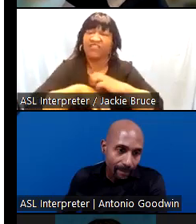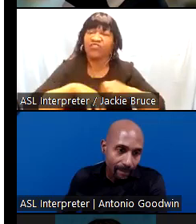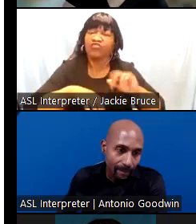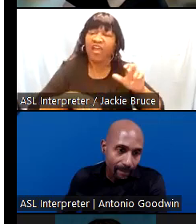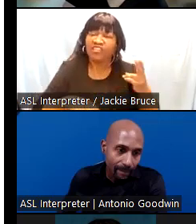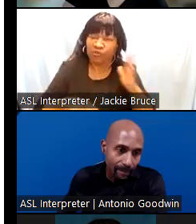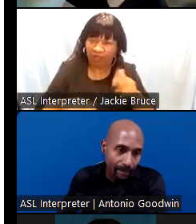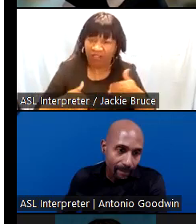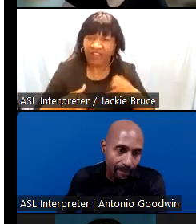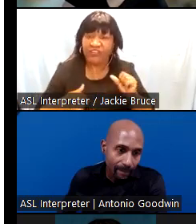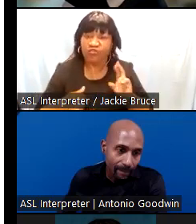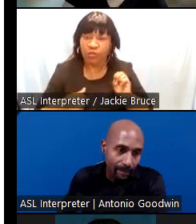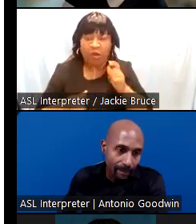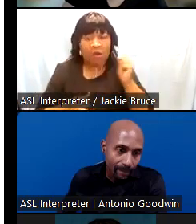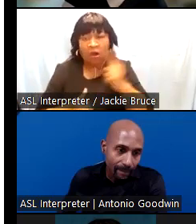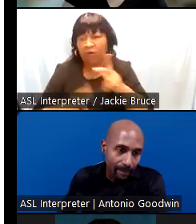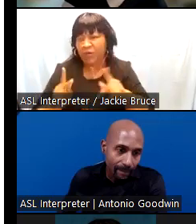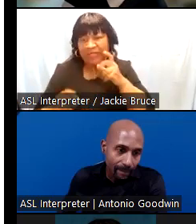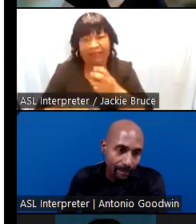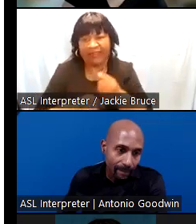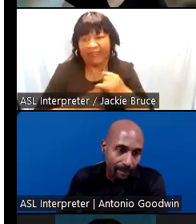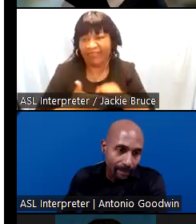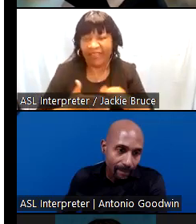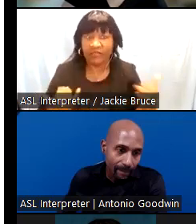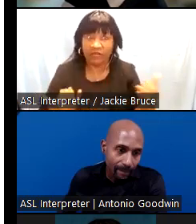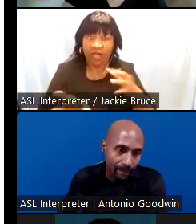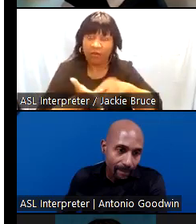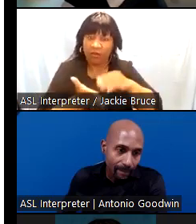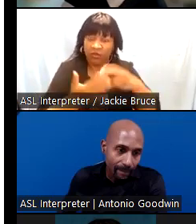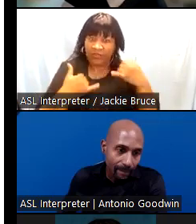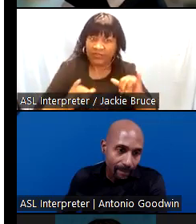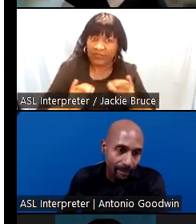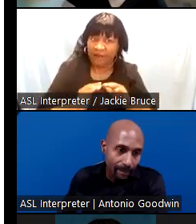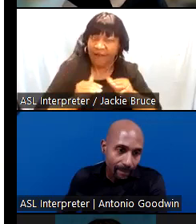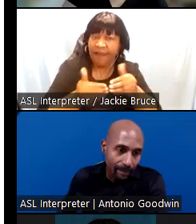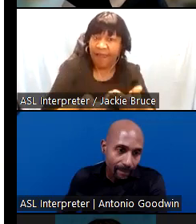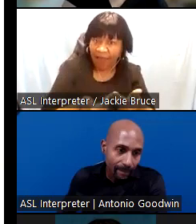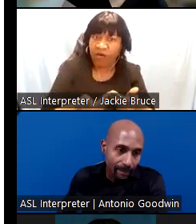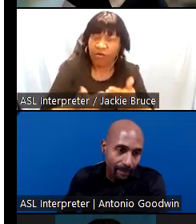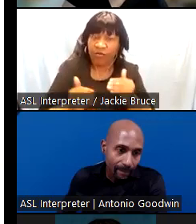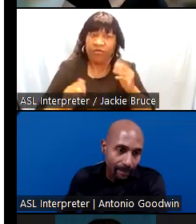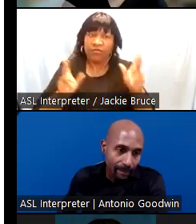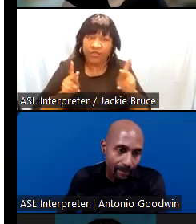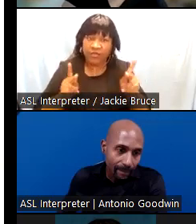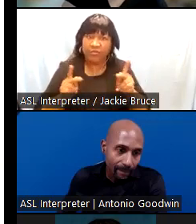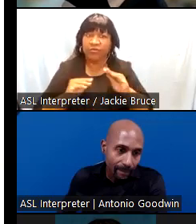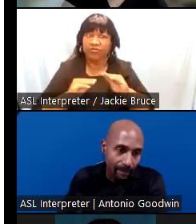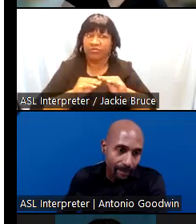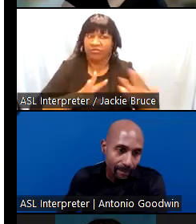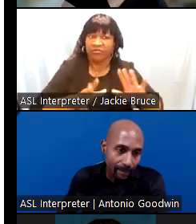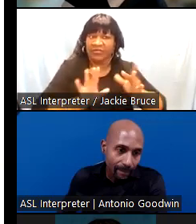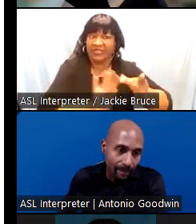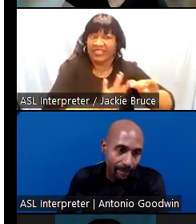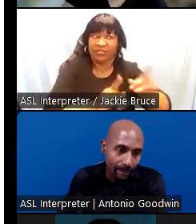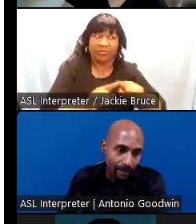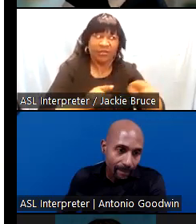sores. Not everybody does. So what we're still learning is how are people contagious when they're not